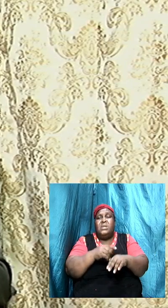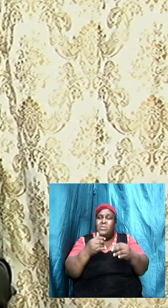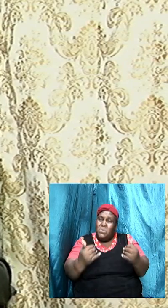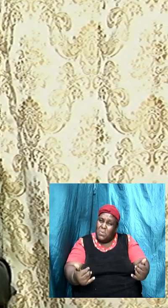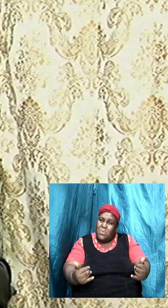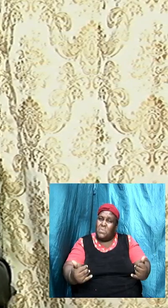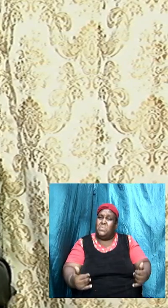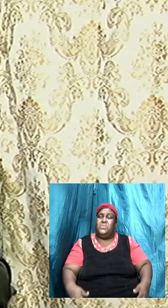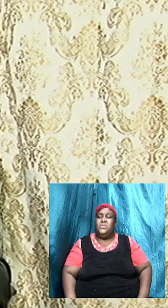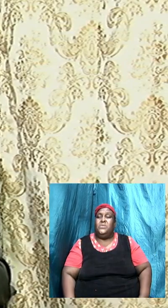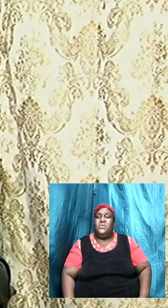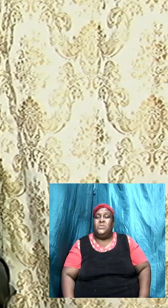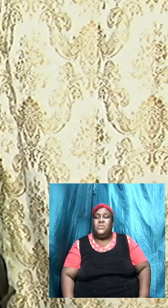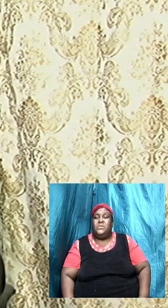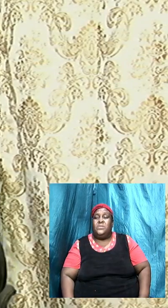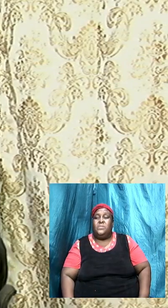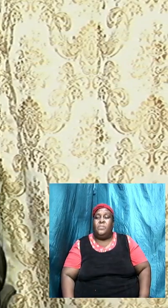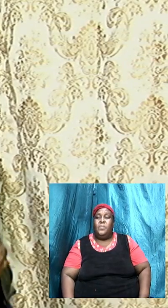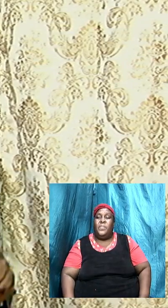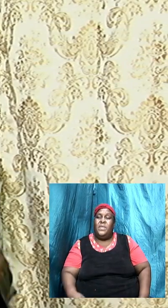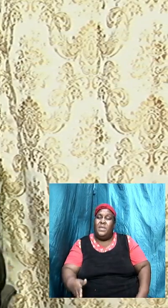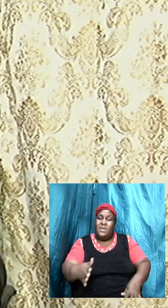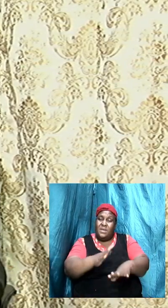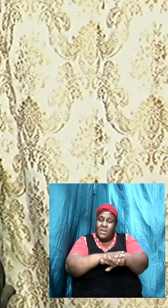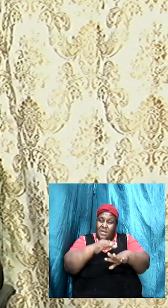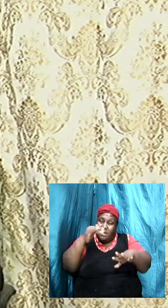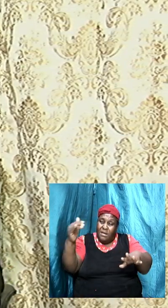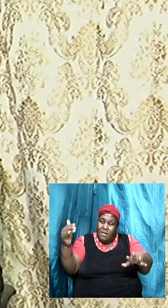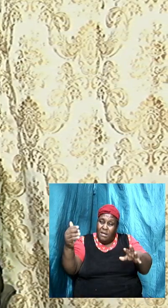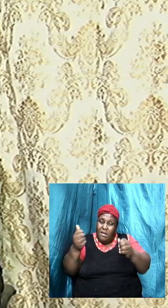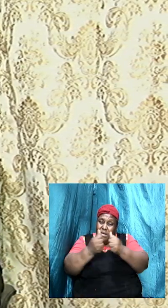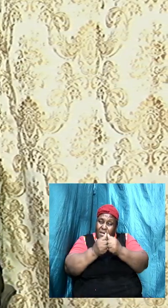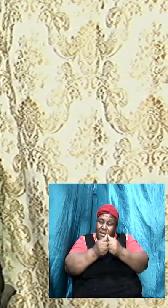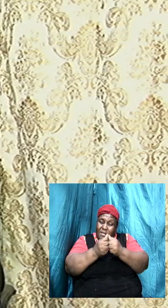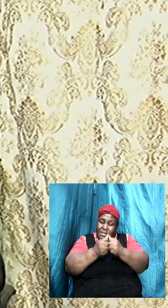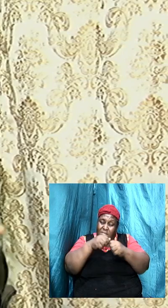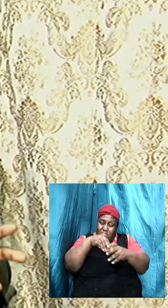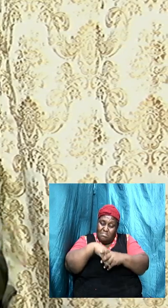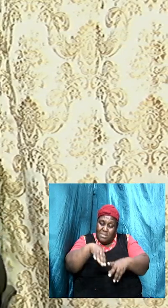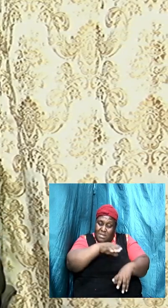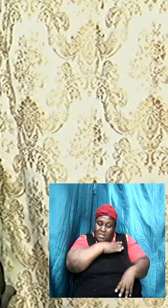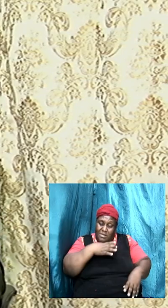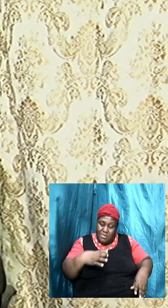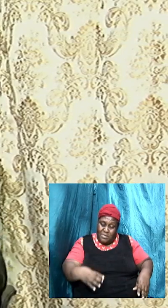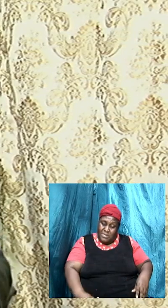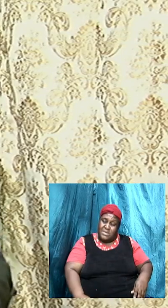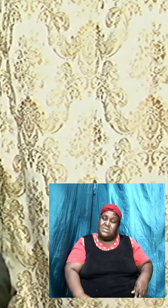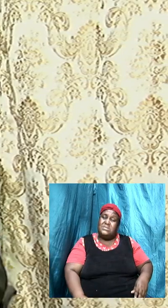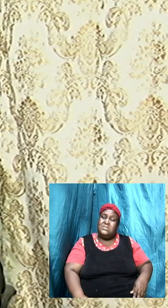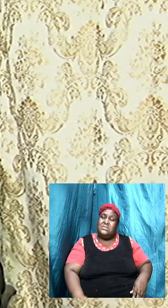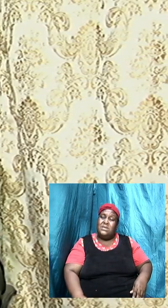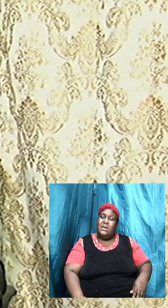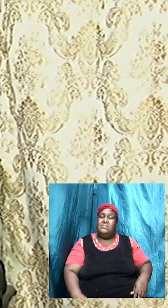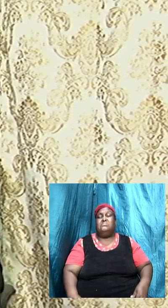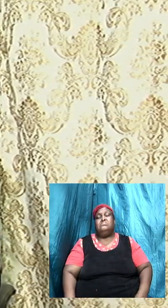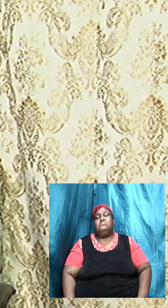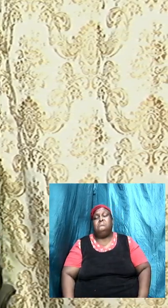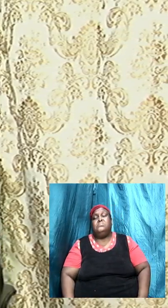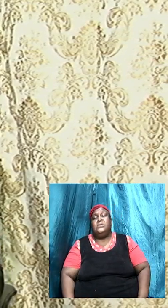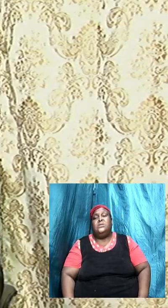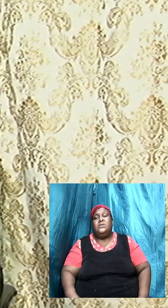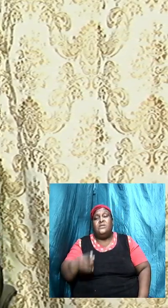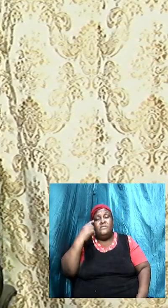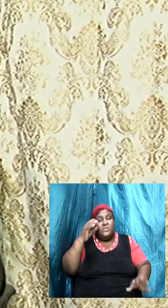is that there is a call within the Christian fraternity, or the Christian arena,